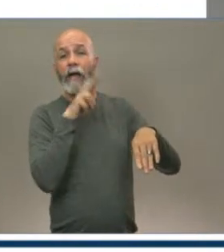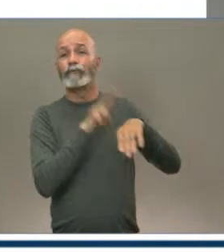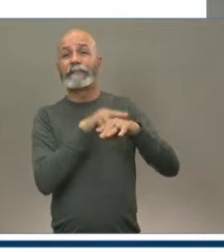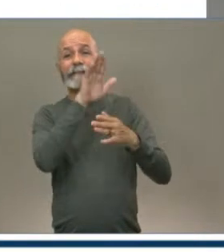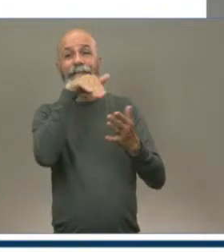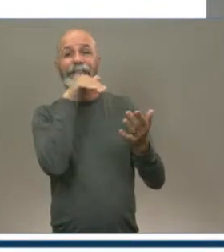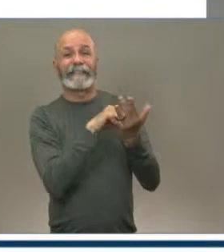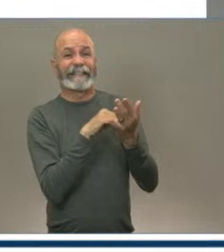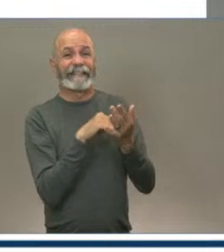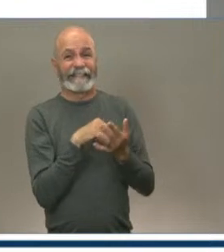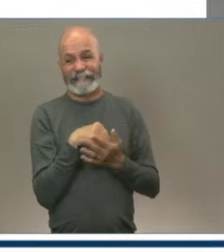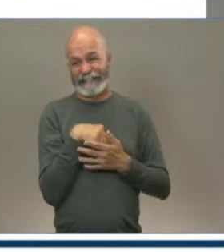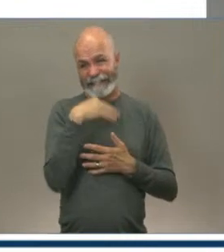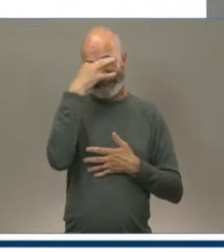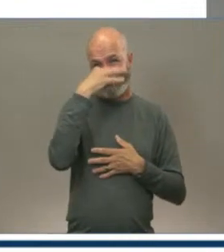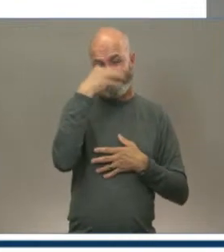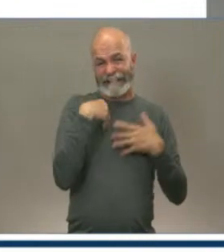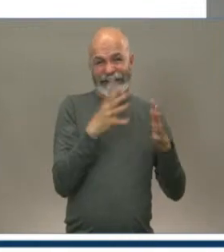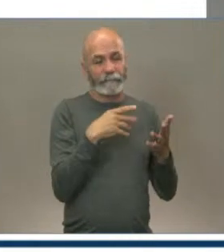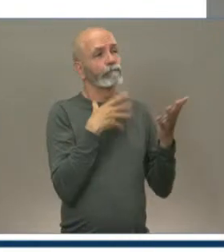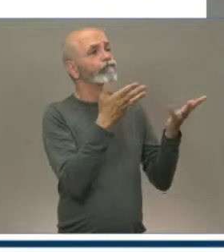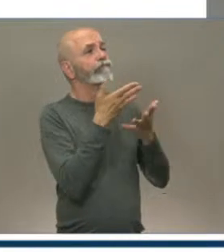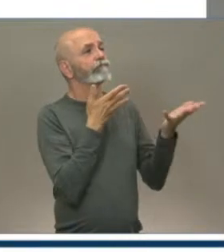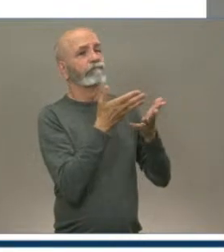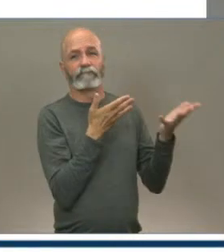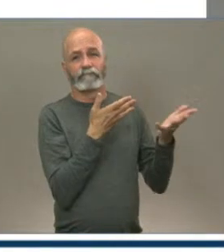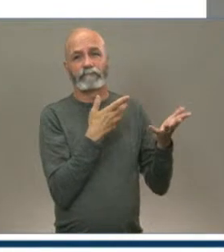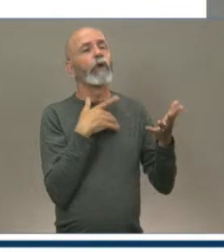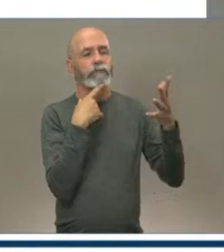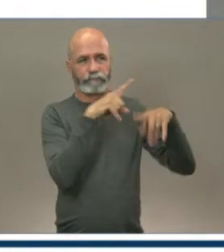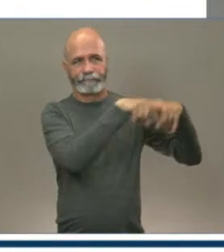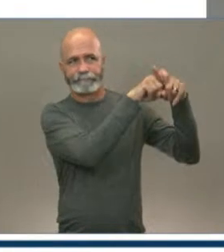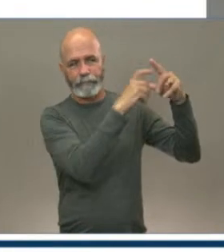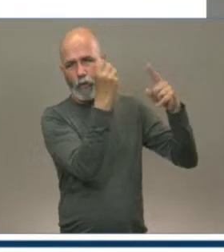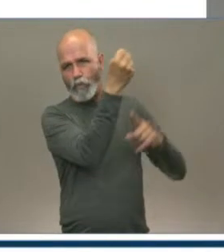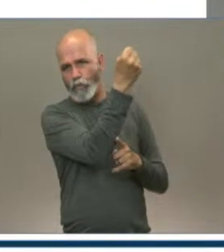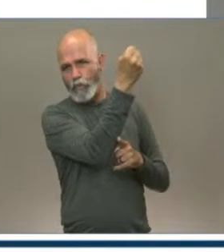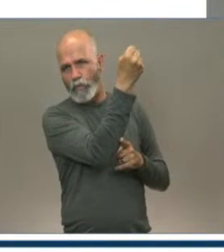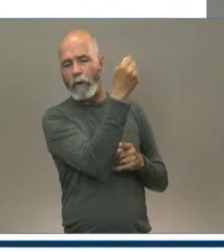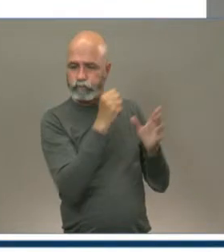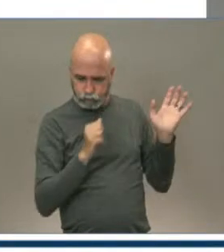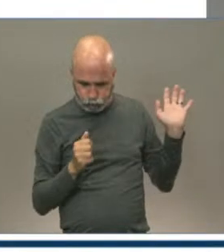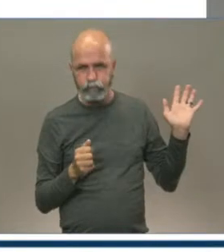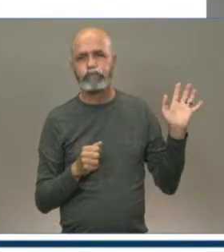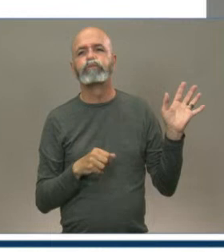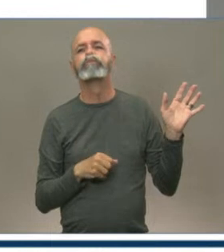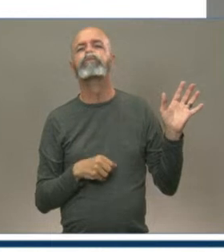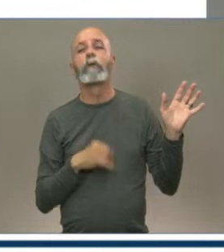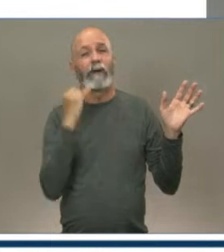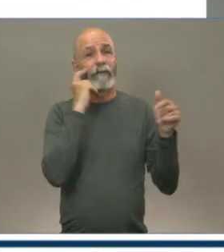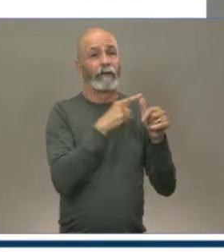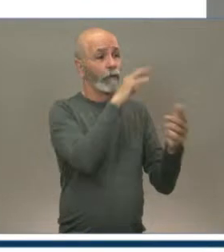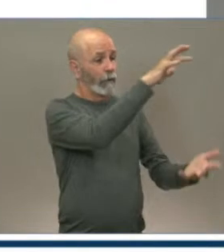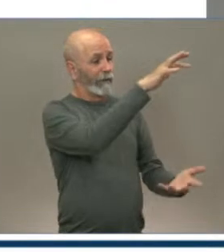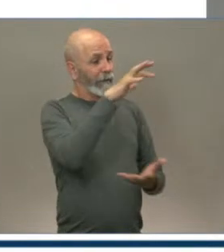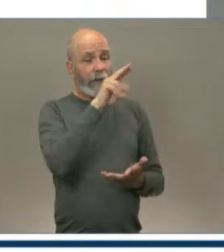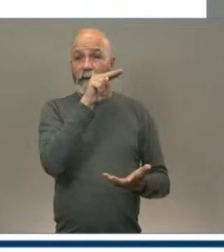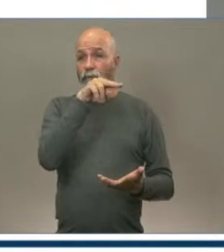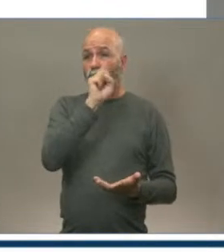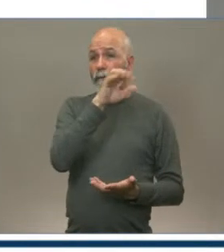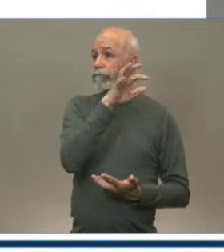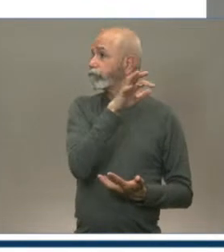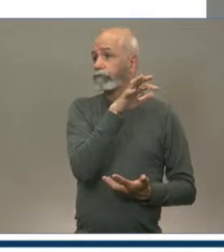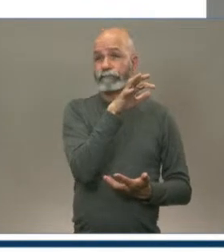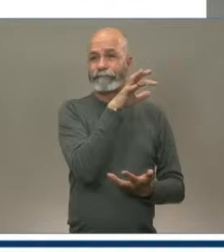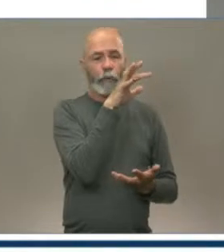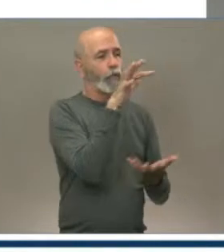and they're very happy they will be holding on to Nova Scotia's allotment of this next shipment of AstraZeneca